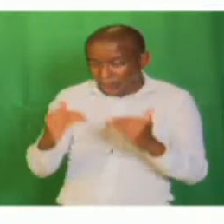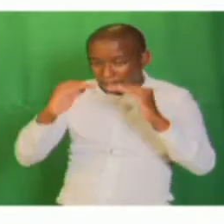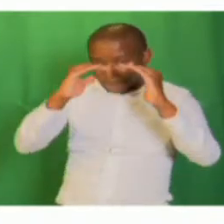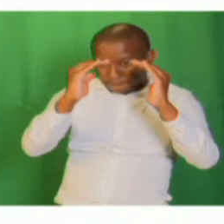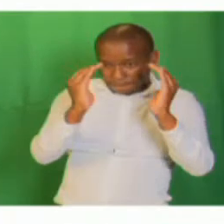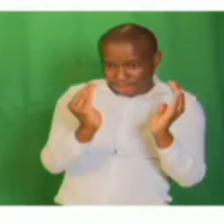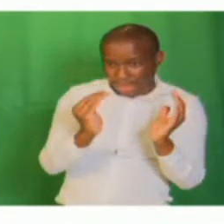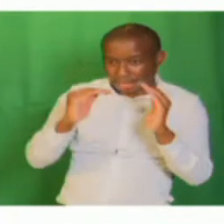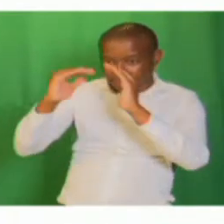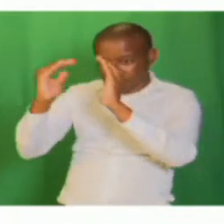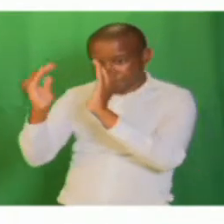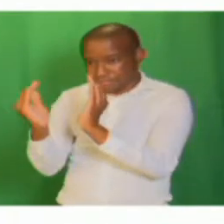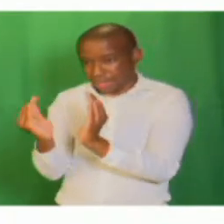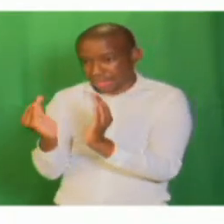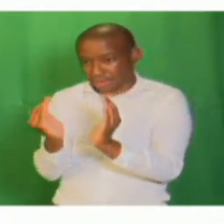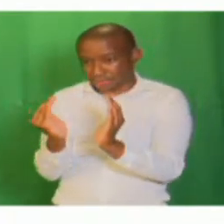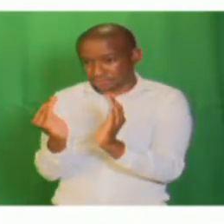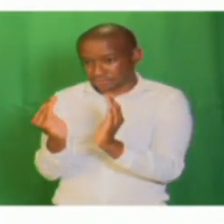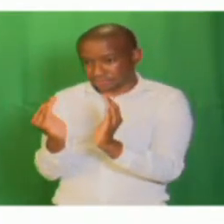And